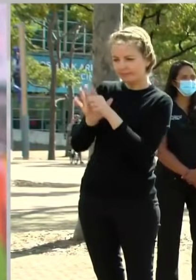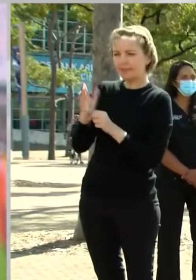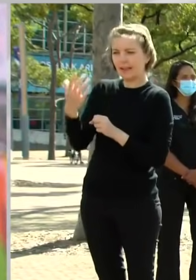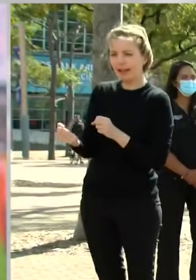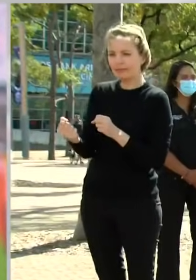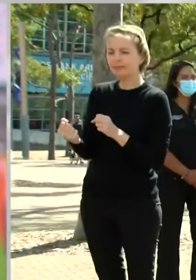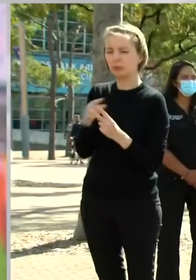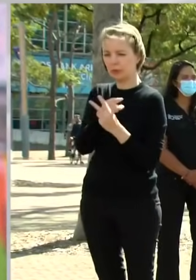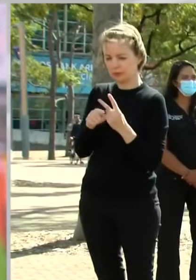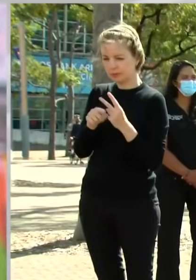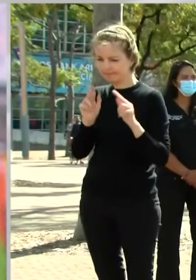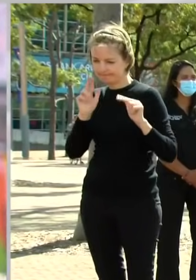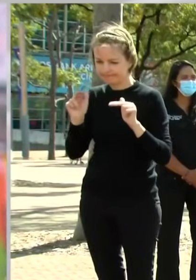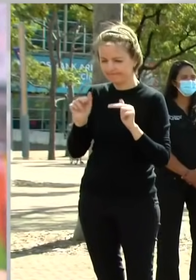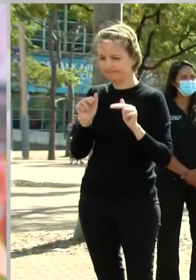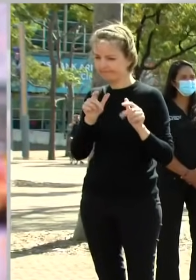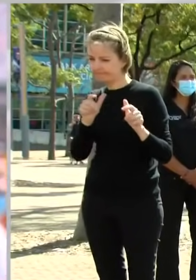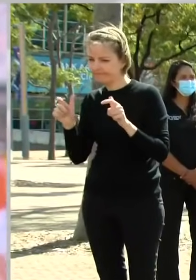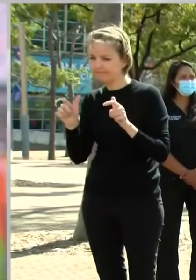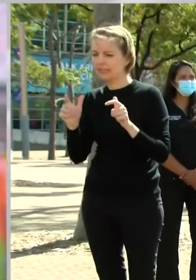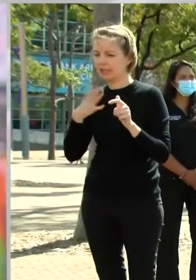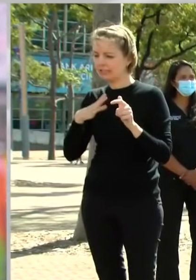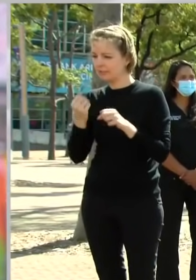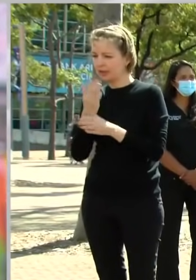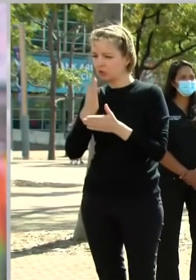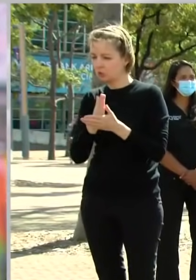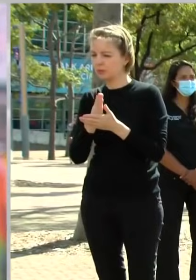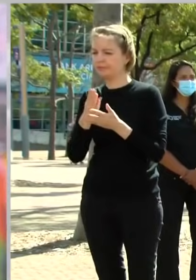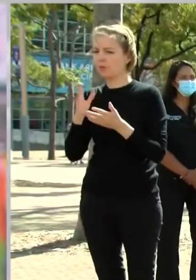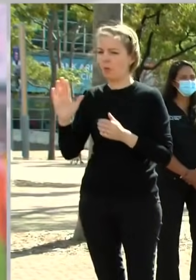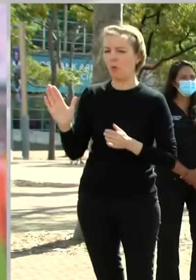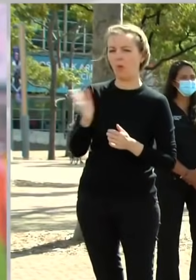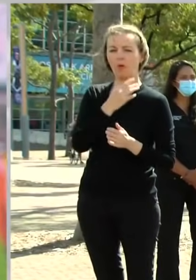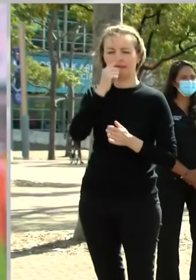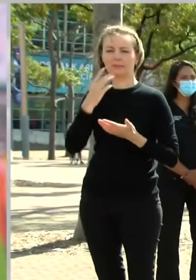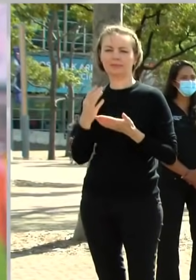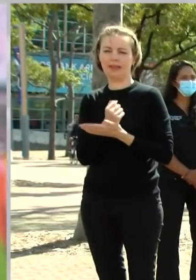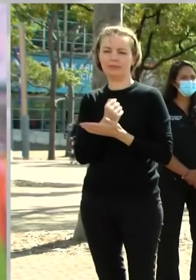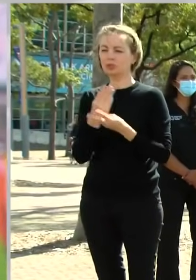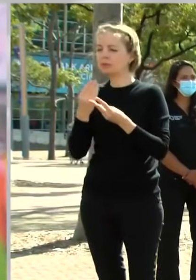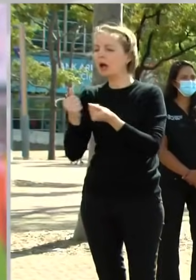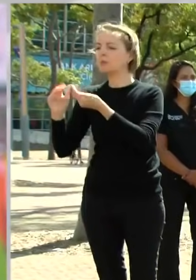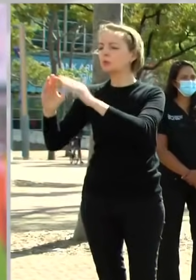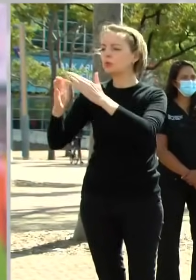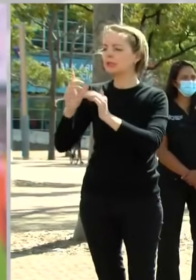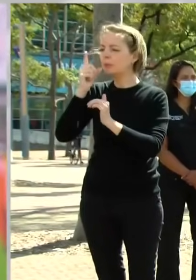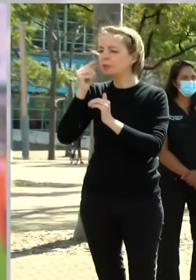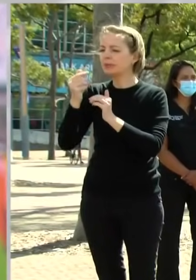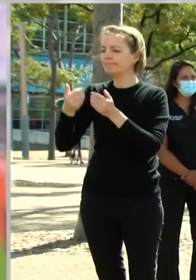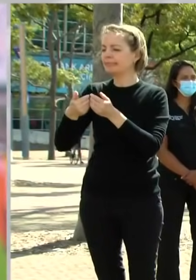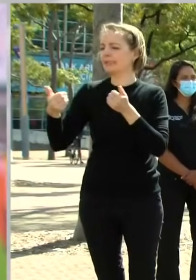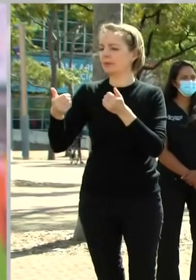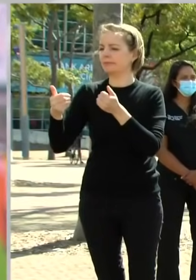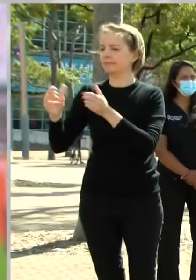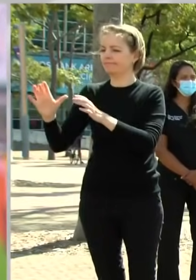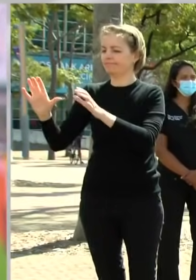much easier to isolate communities or to at least provide direction for communities because there's a distinction between townships. It's much